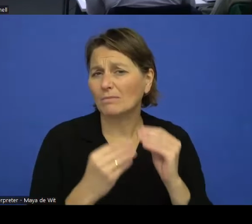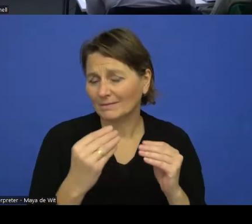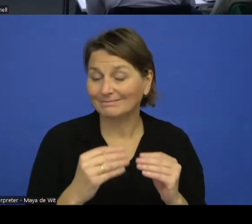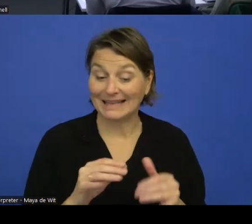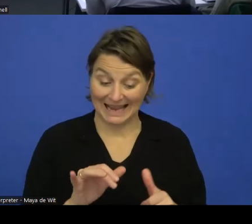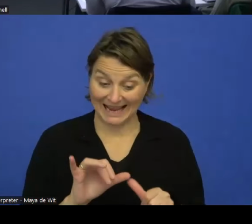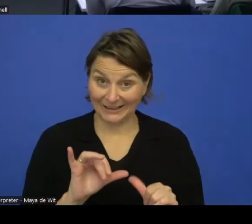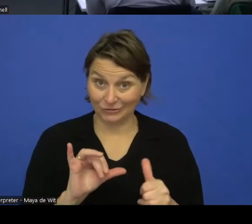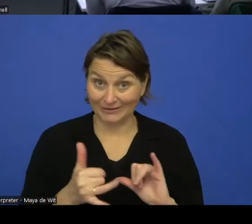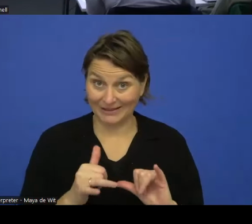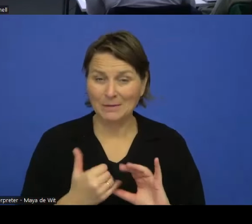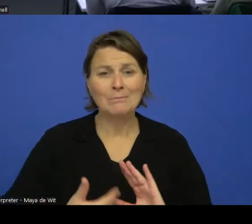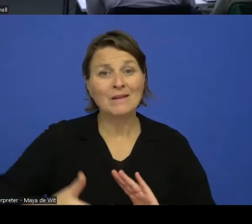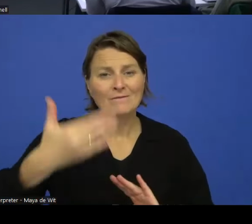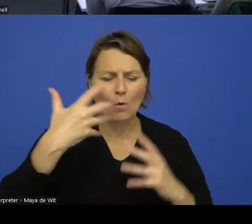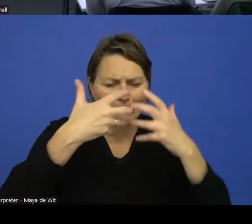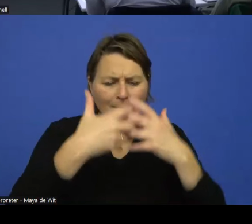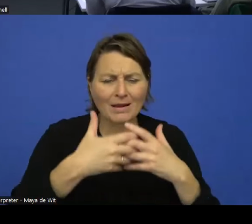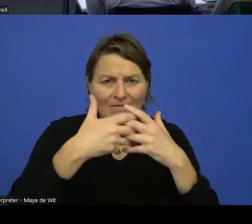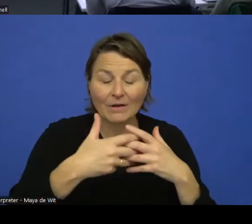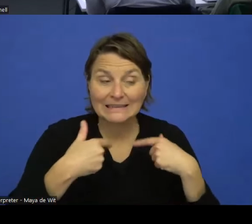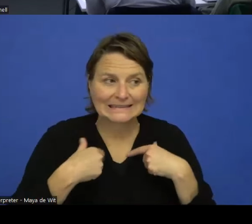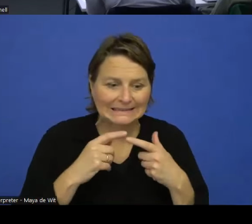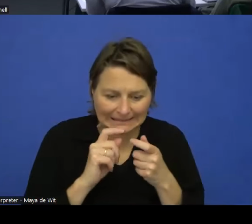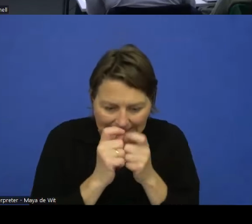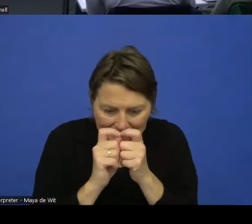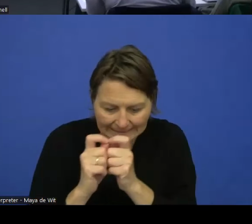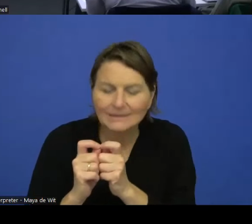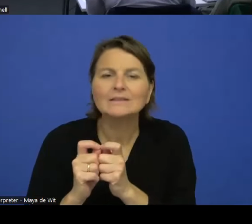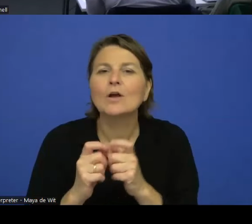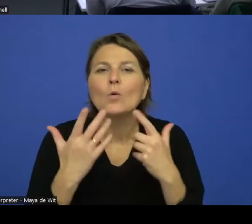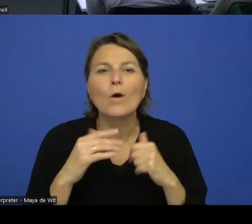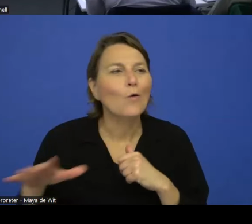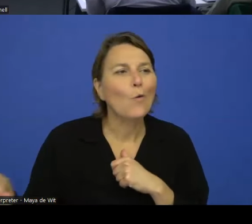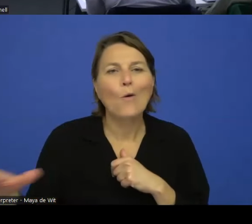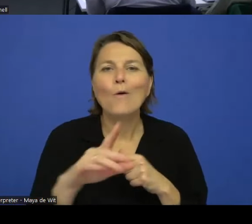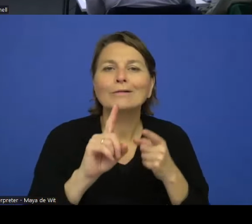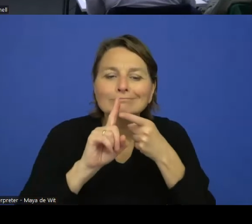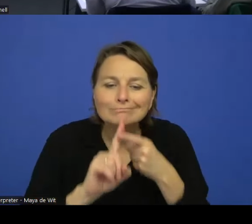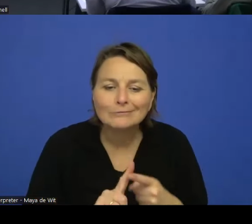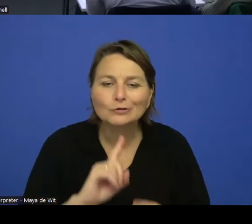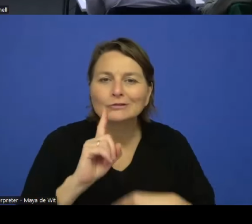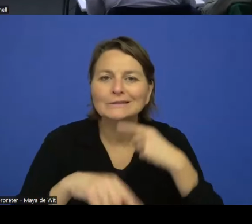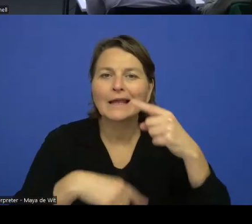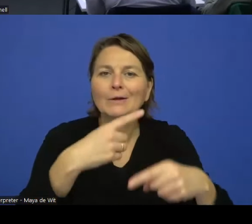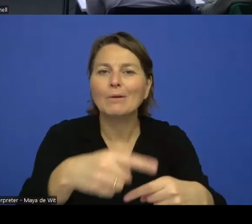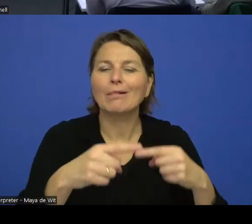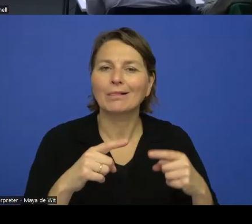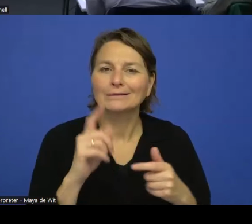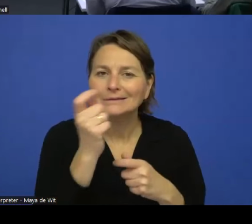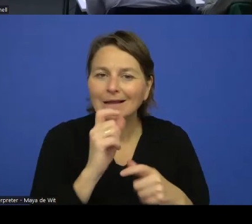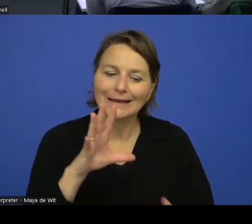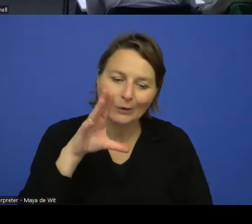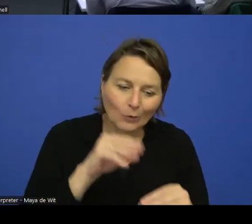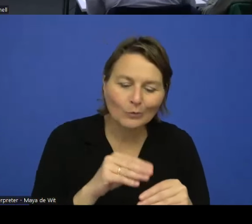for manufacture, design for assembly. Now we're very interested in sustainable design, inclusive design. A lot of it is just trying to think about more and more and more